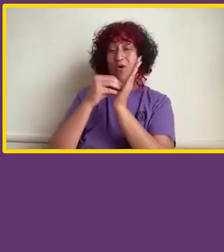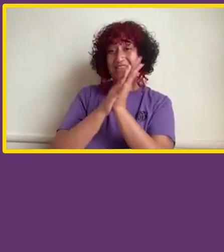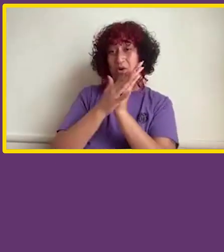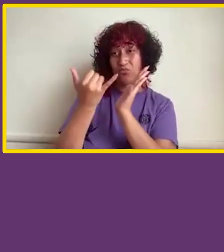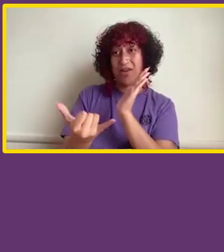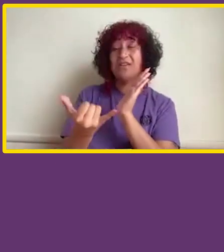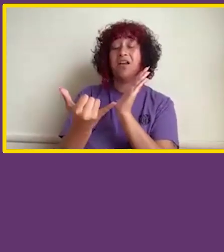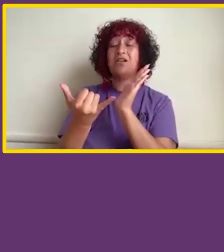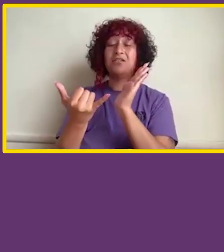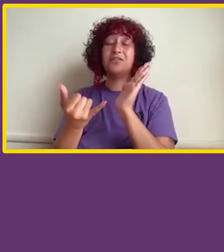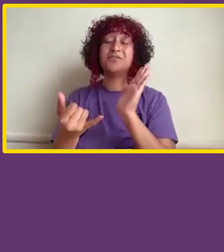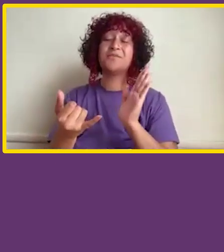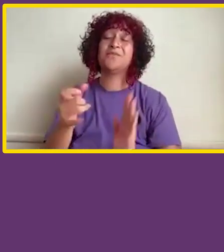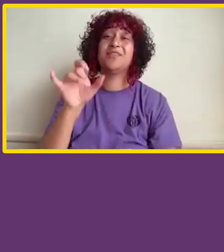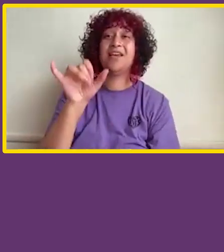right? That